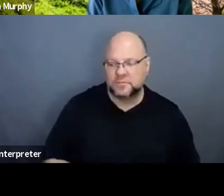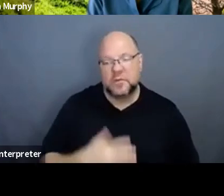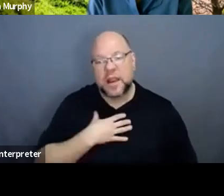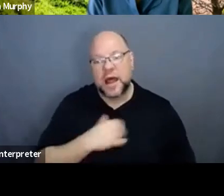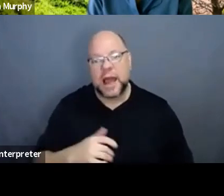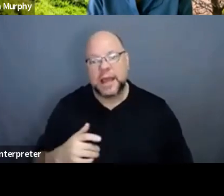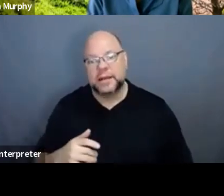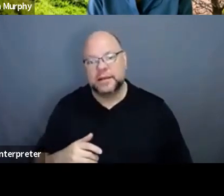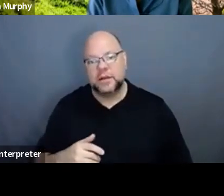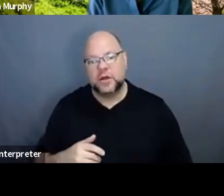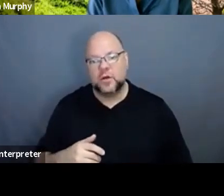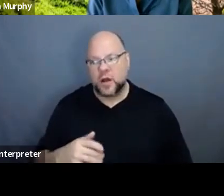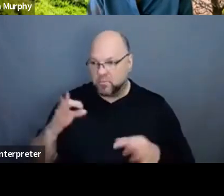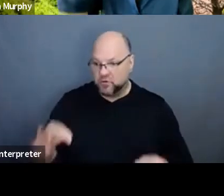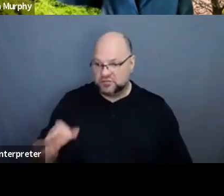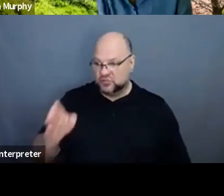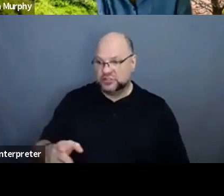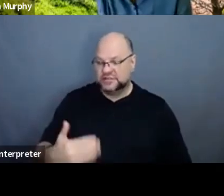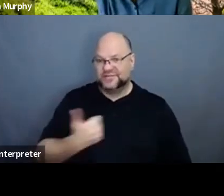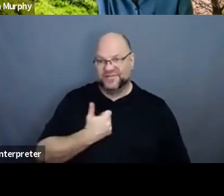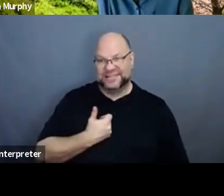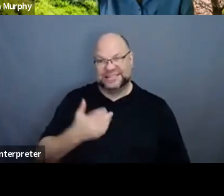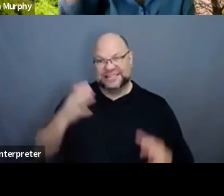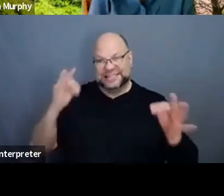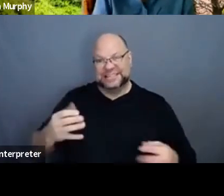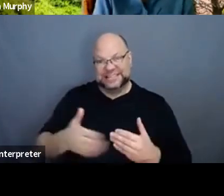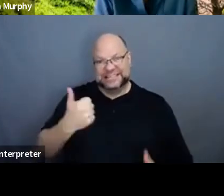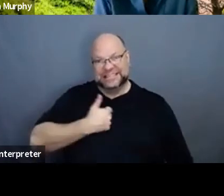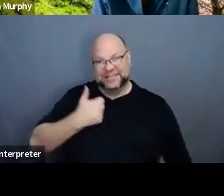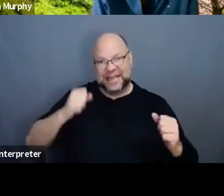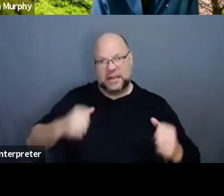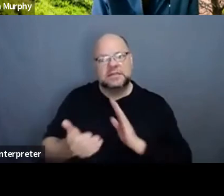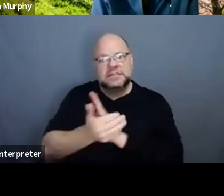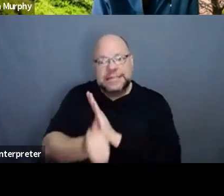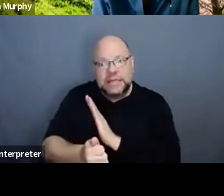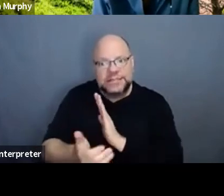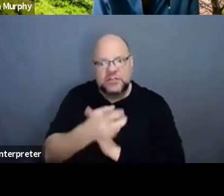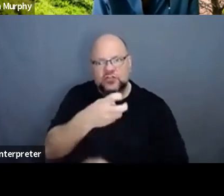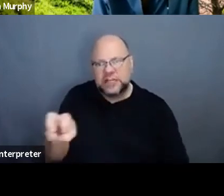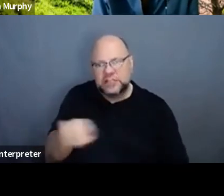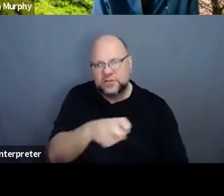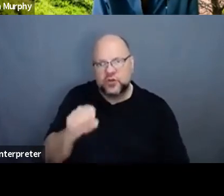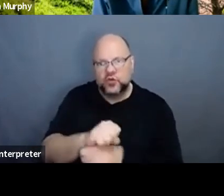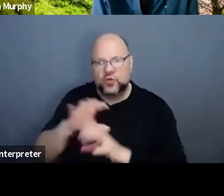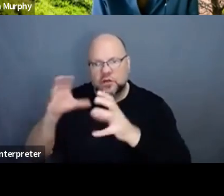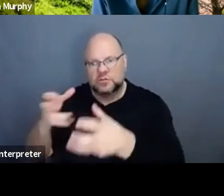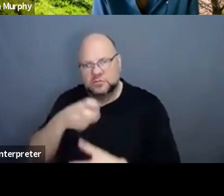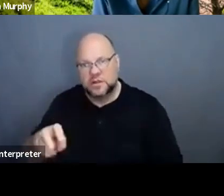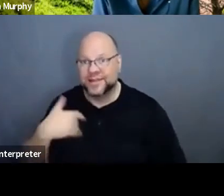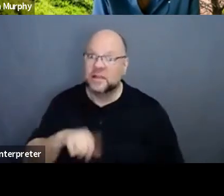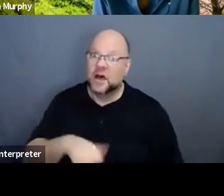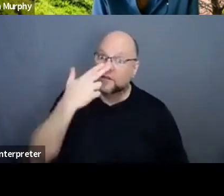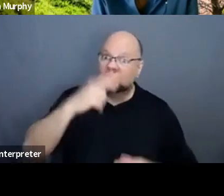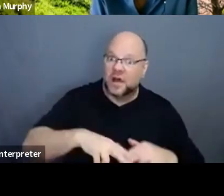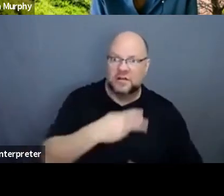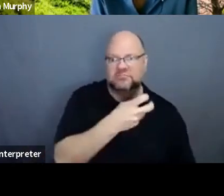agency that makerspaces are giving to communities in general, and also the skills that can transfer into the workforce. That's the other really fun thing